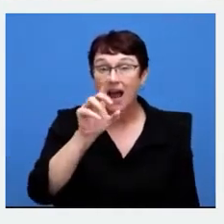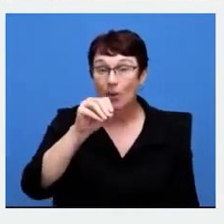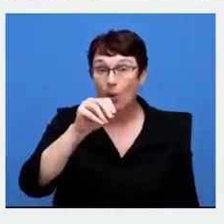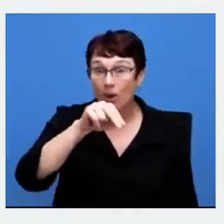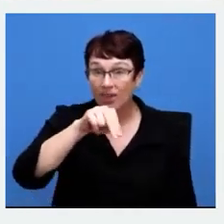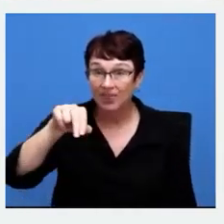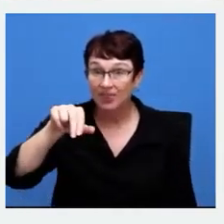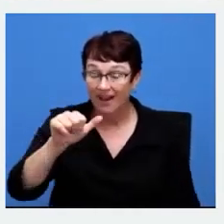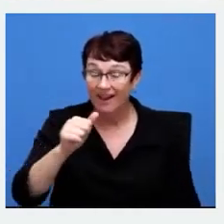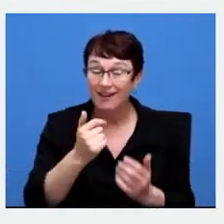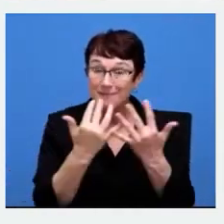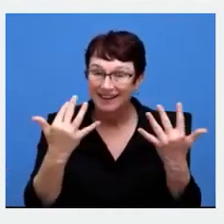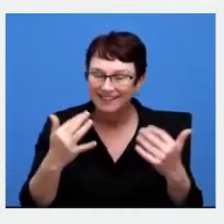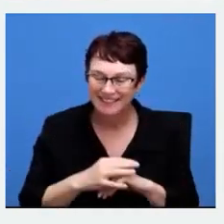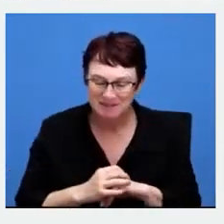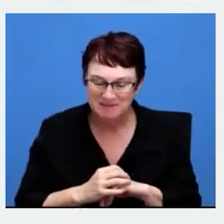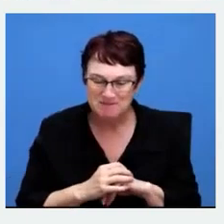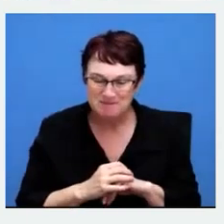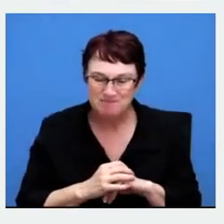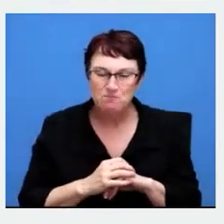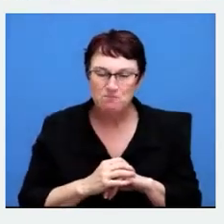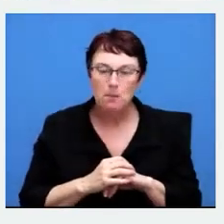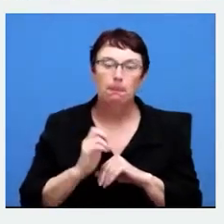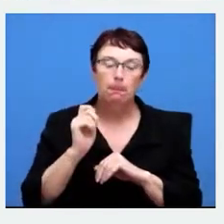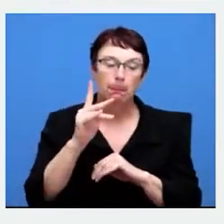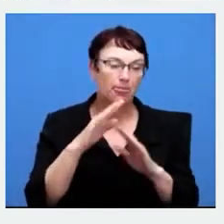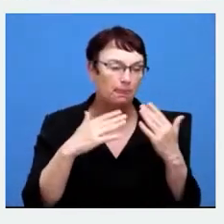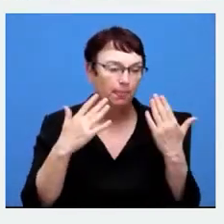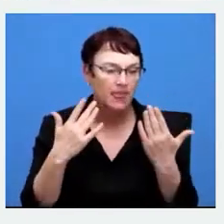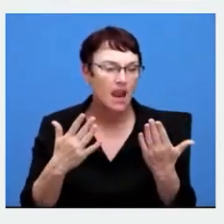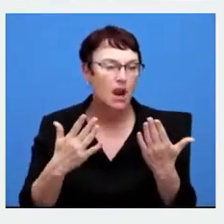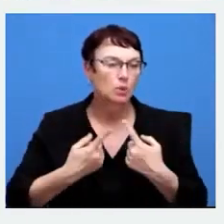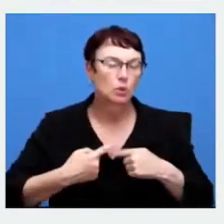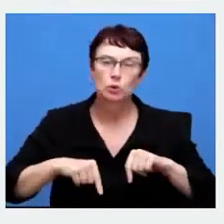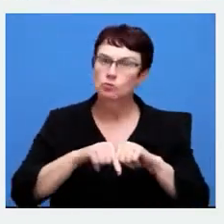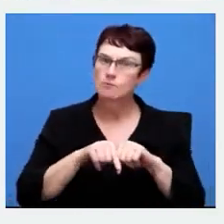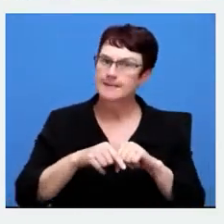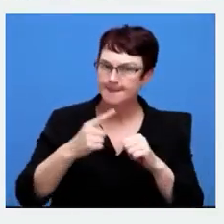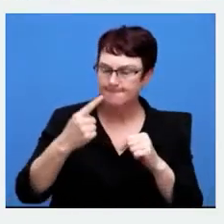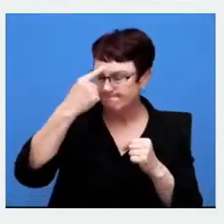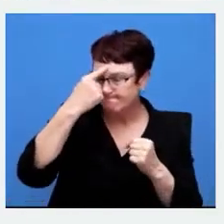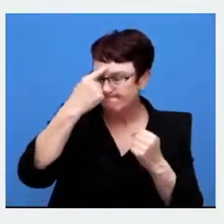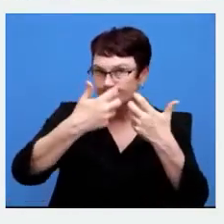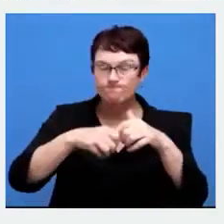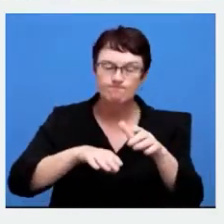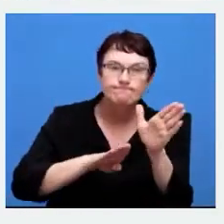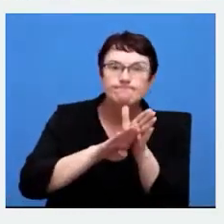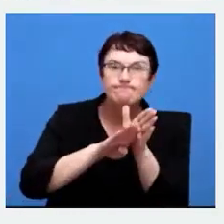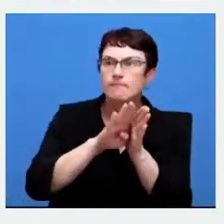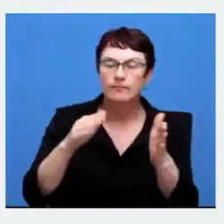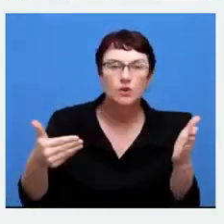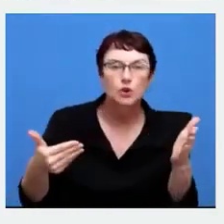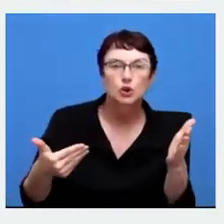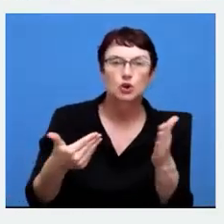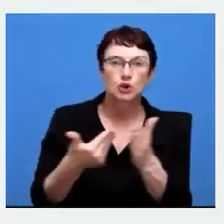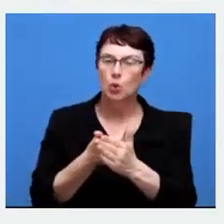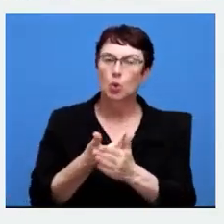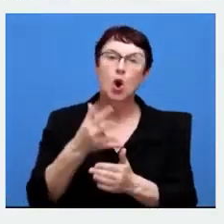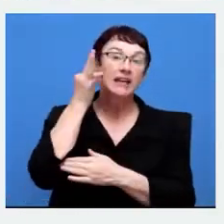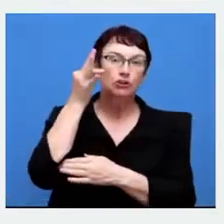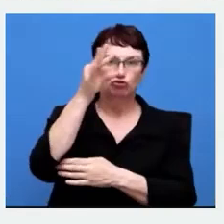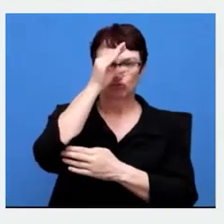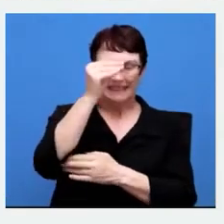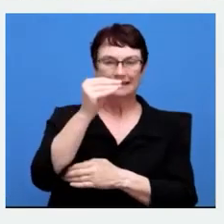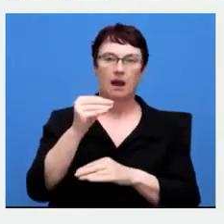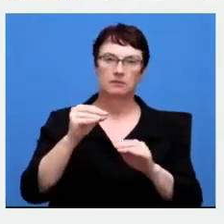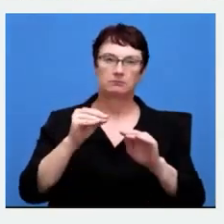so now we are developing new gender atlases in 2 other Italian cities, and something very important for us is that the